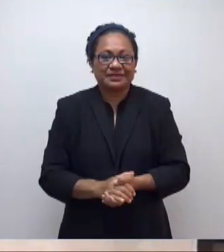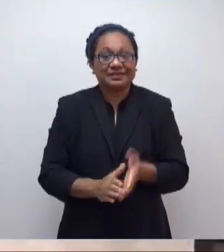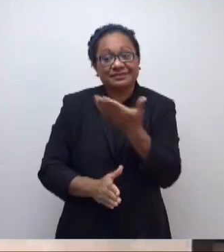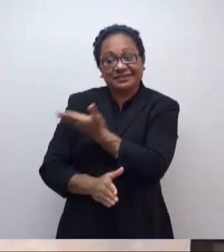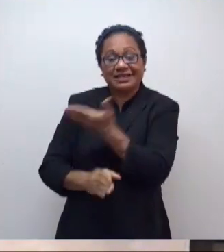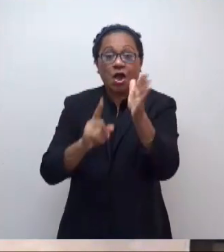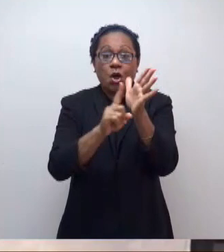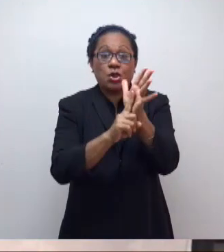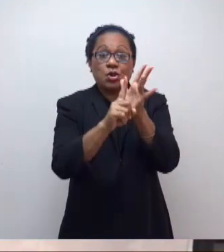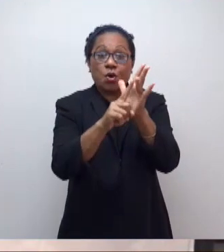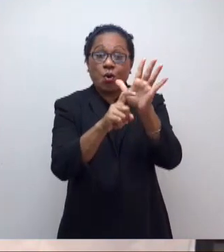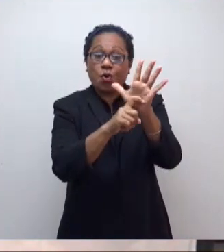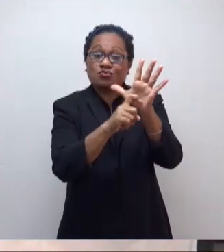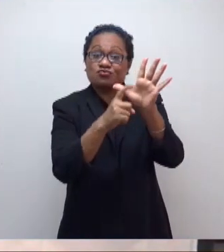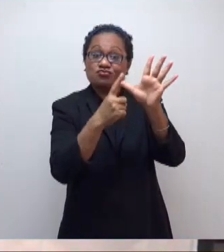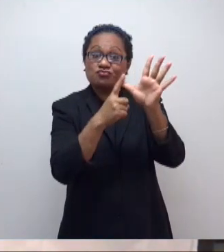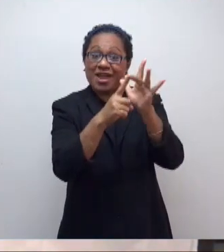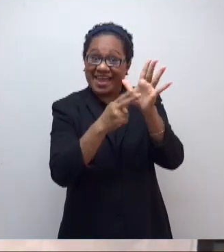Lorraine Ringamoto.